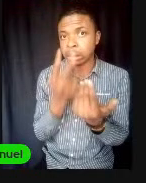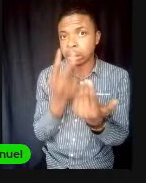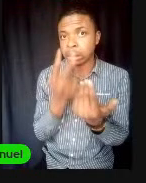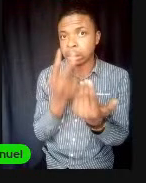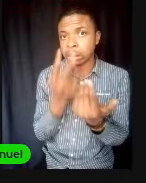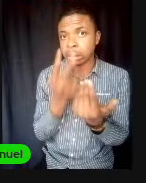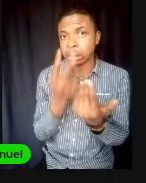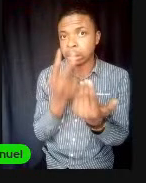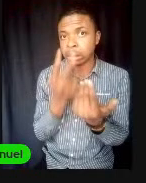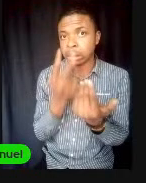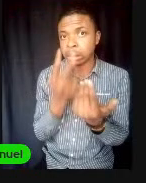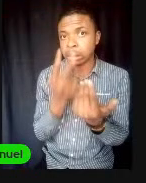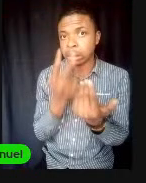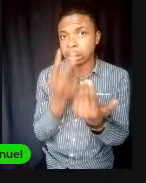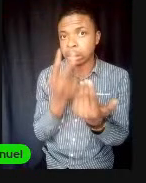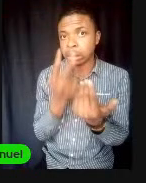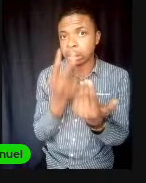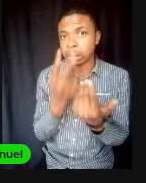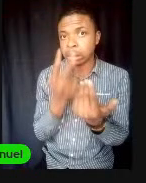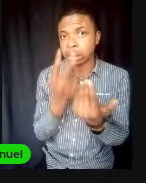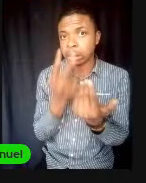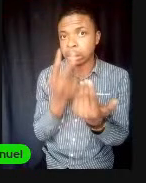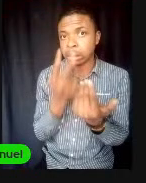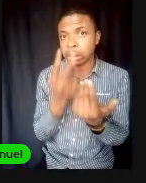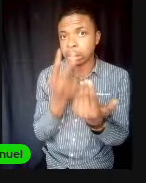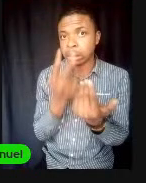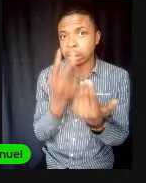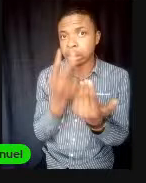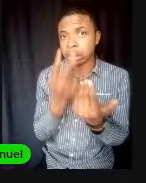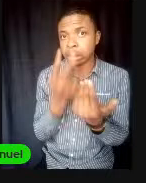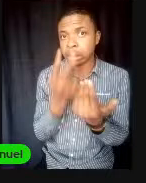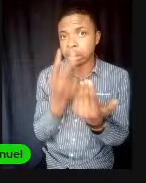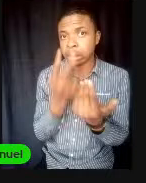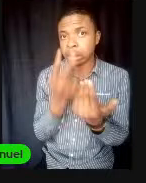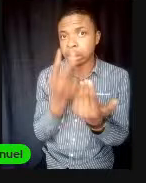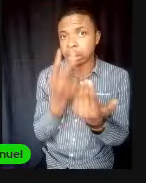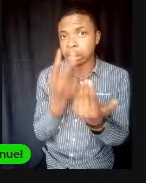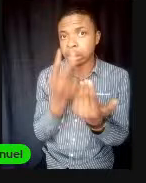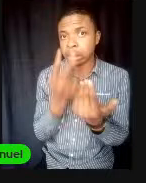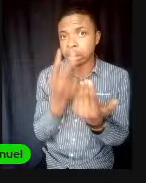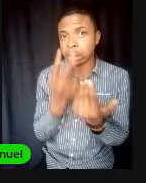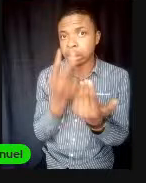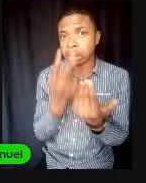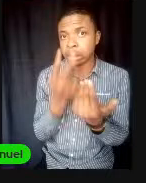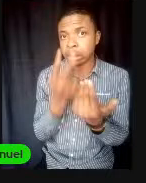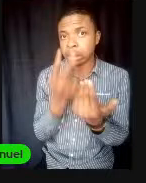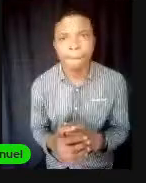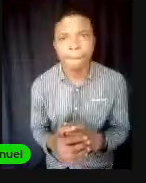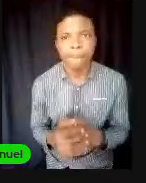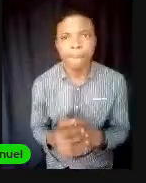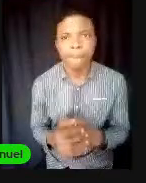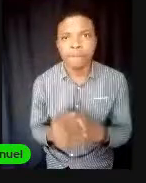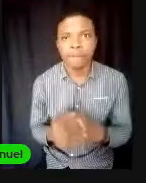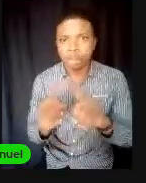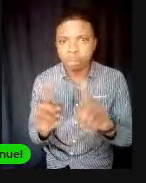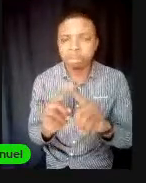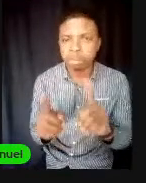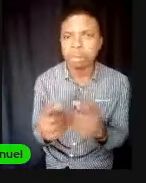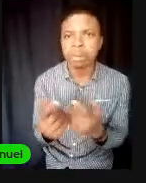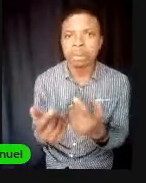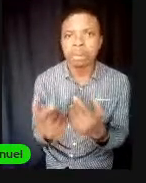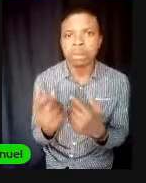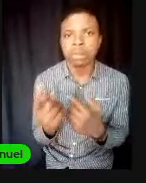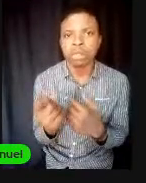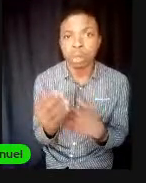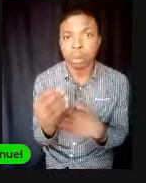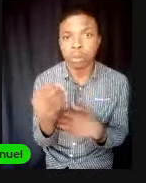this is also a book cover. This is an award. We design award also. You use a graph. So I told you, using a picture.